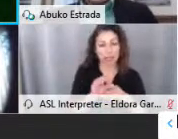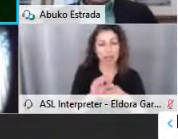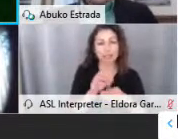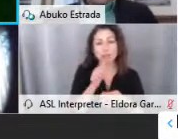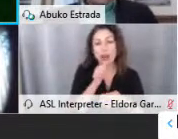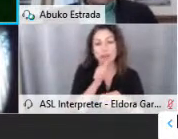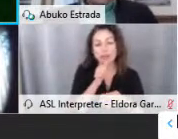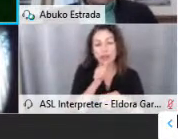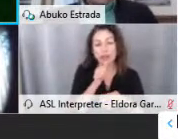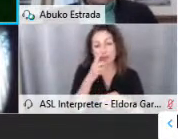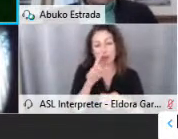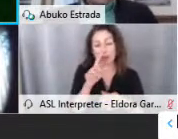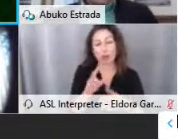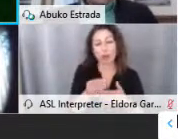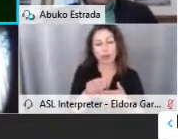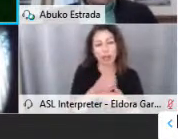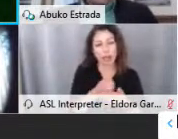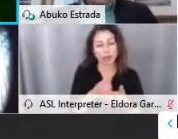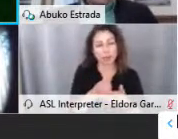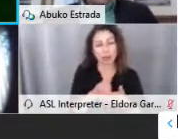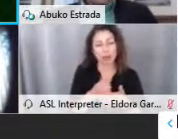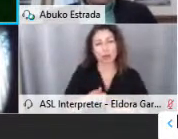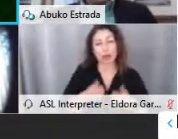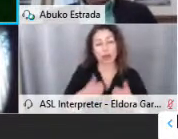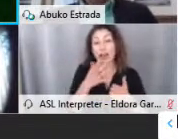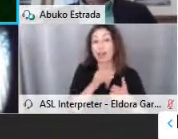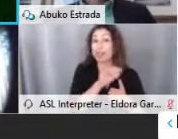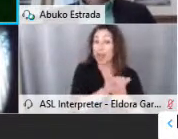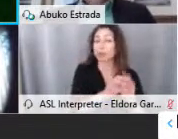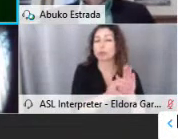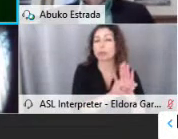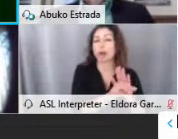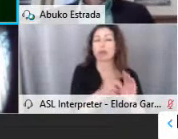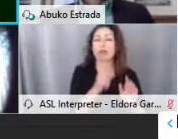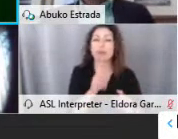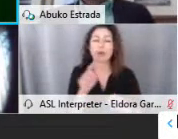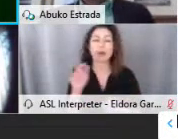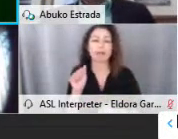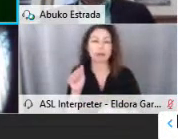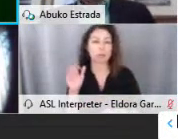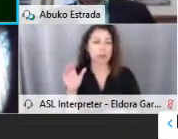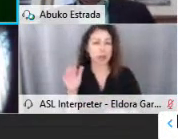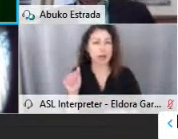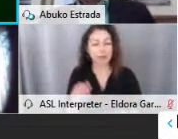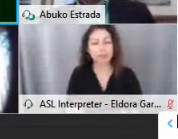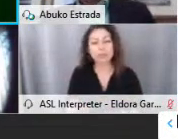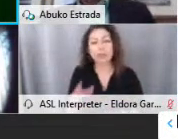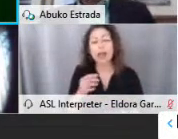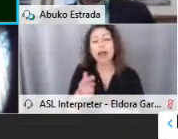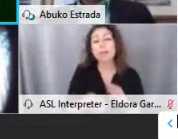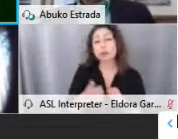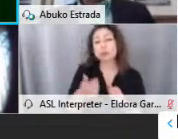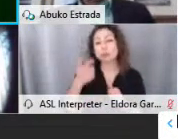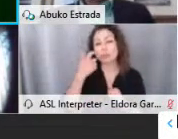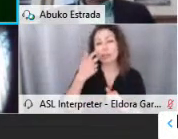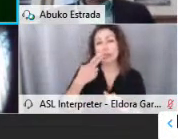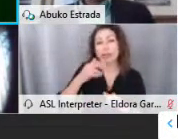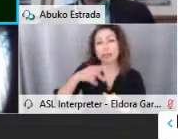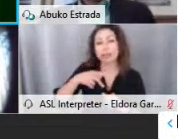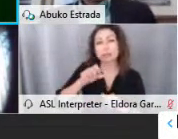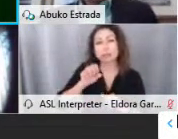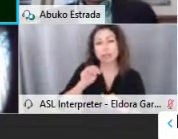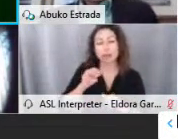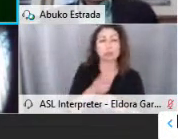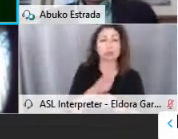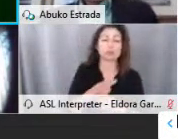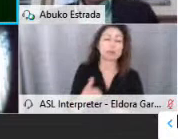residents, which was a model for the Affordable Care Act. Most recently, HIPSIM itself has been used in